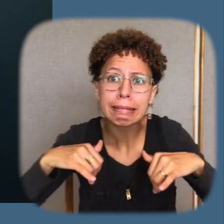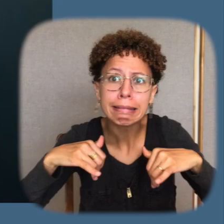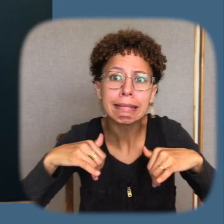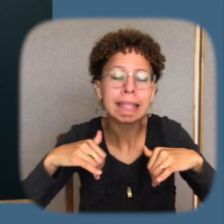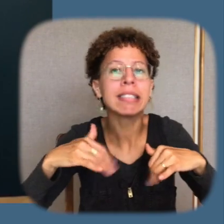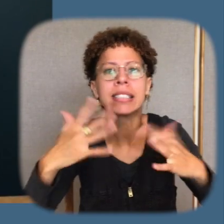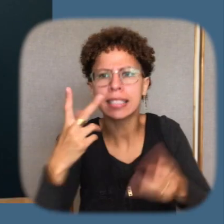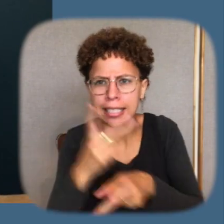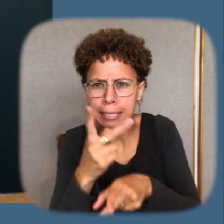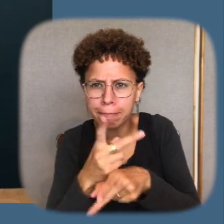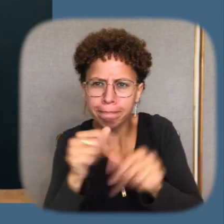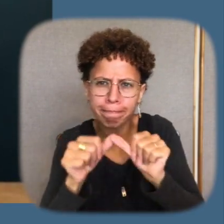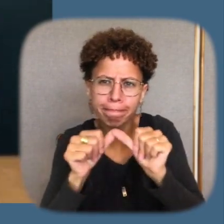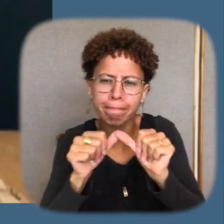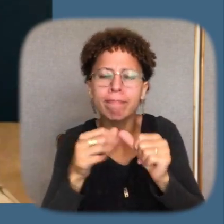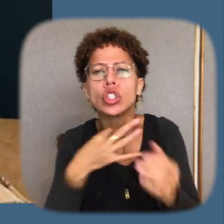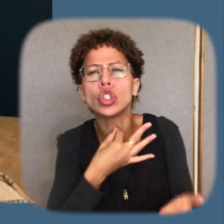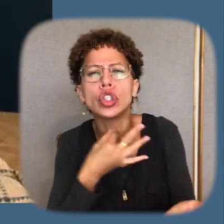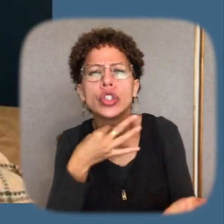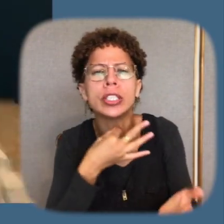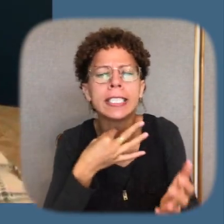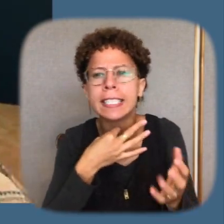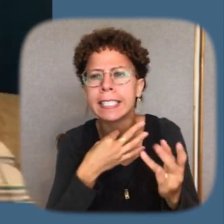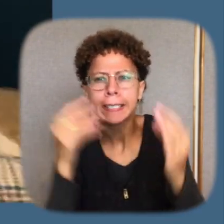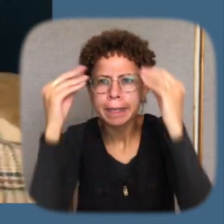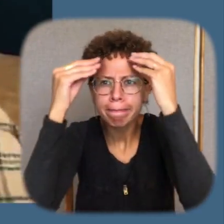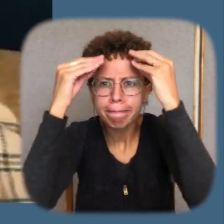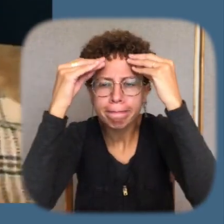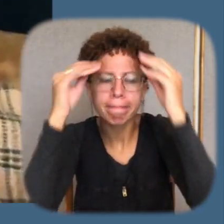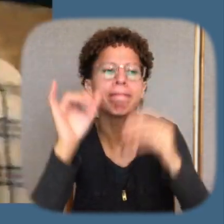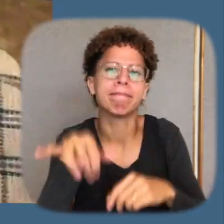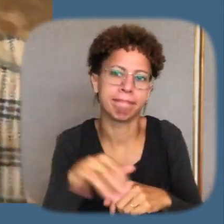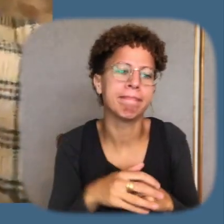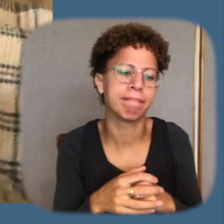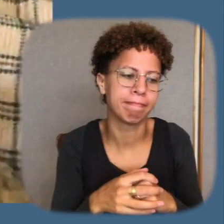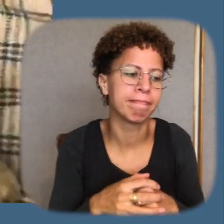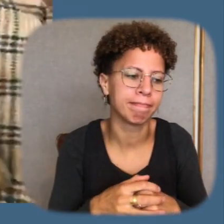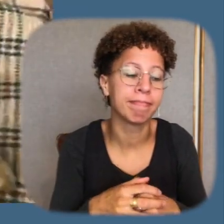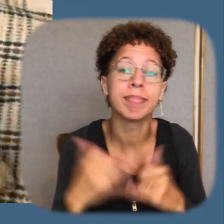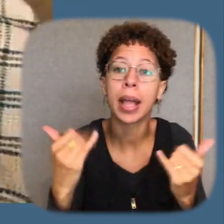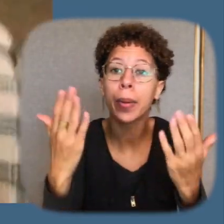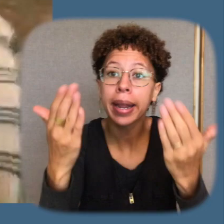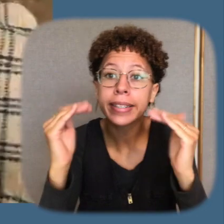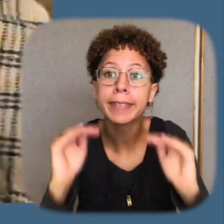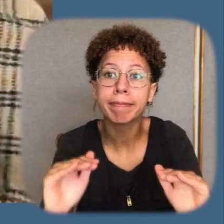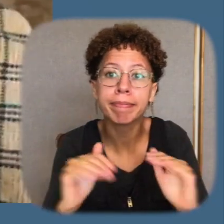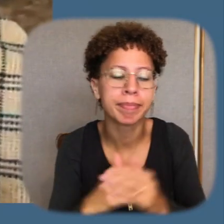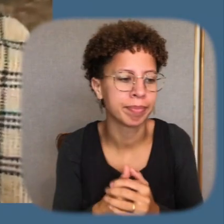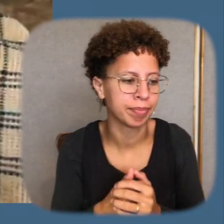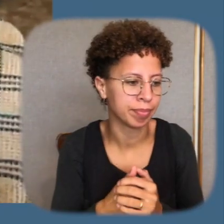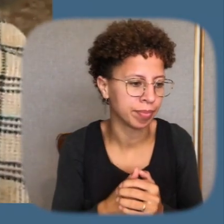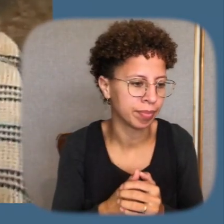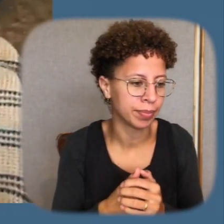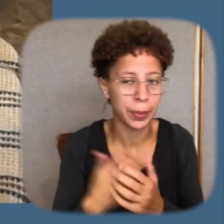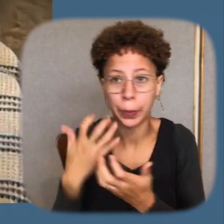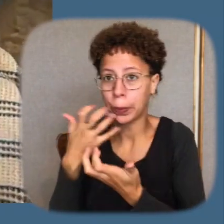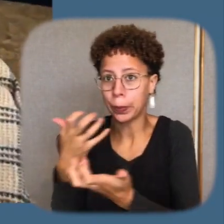their minds curious. Okay, next object. Wait a minute.